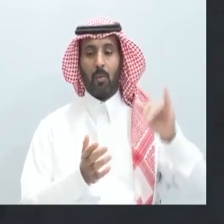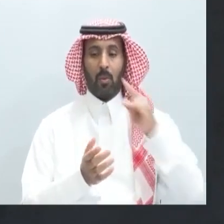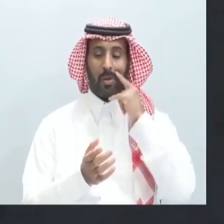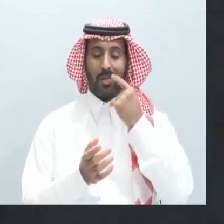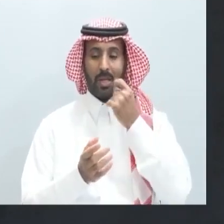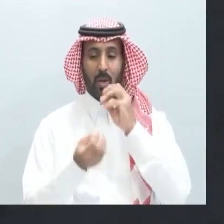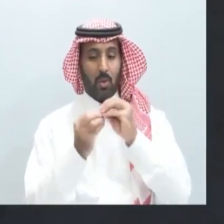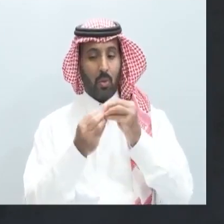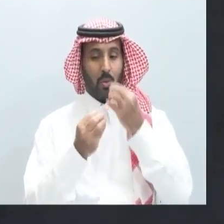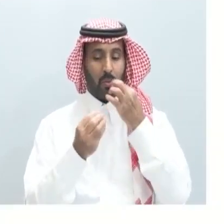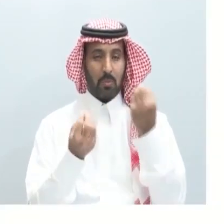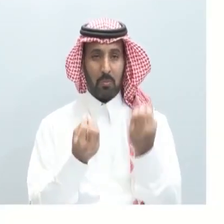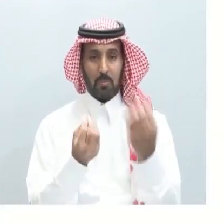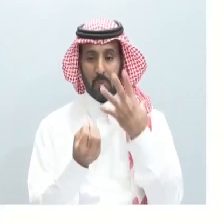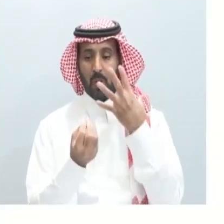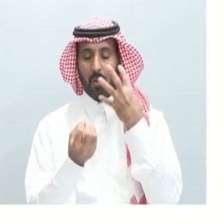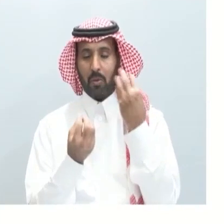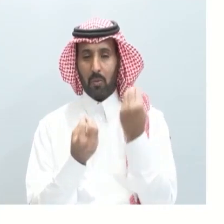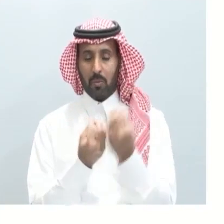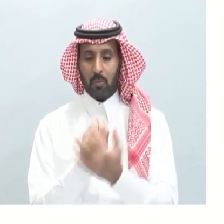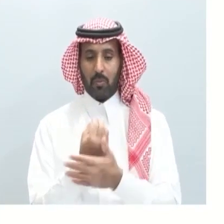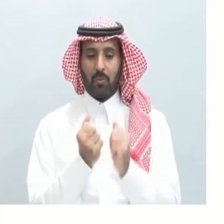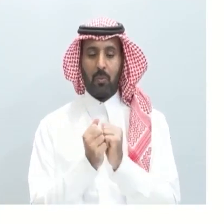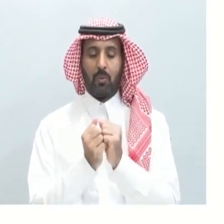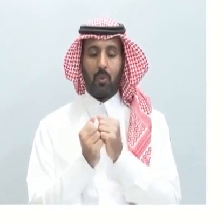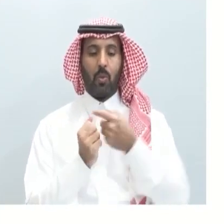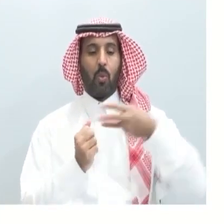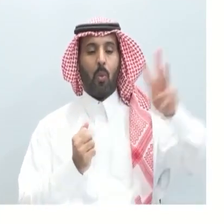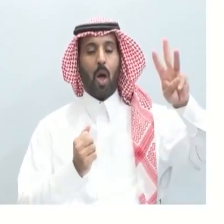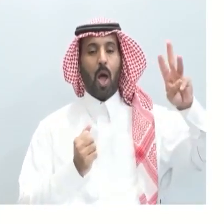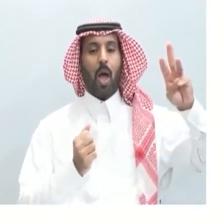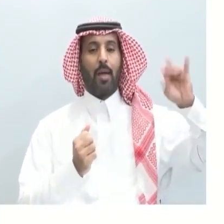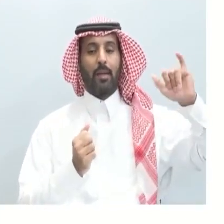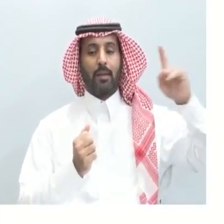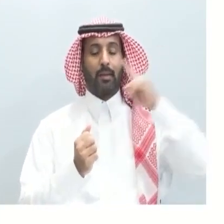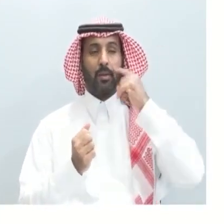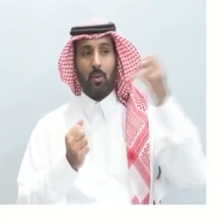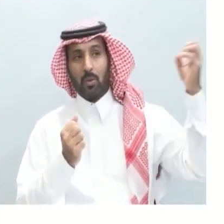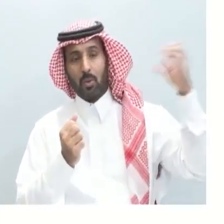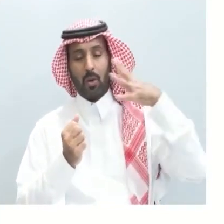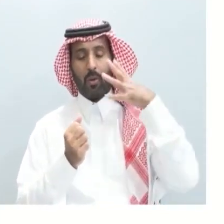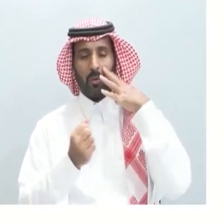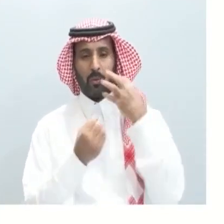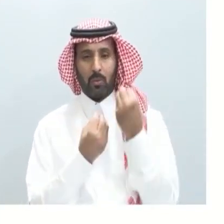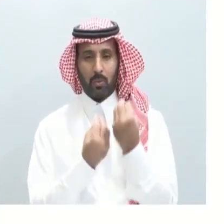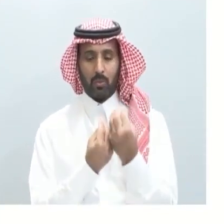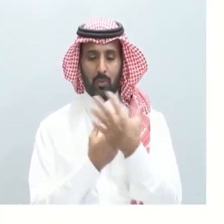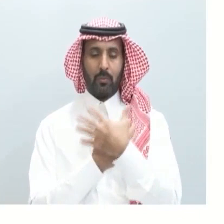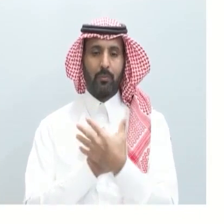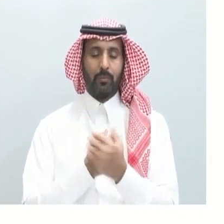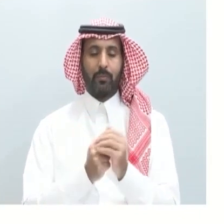worn brides. White is worn brides. So which preposition